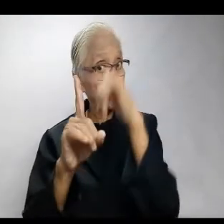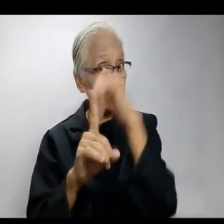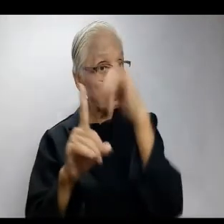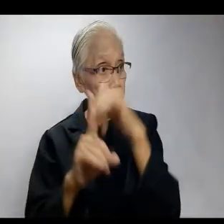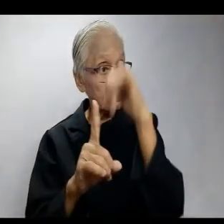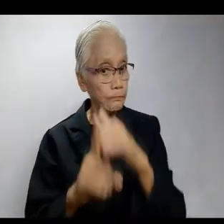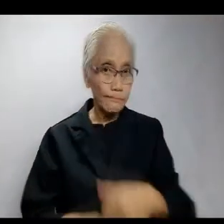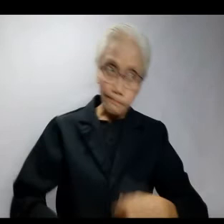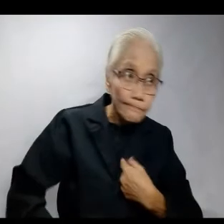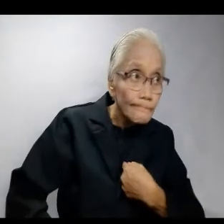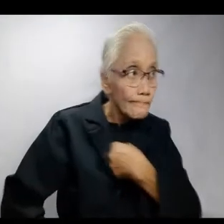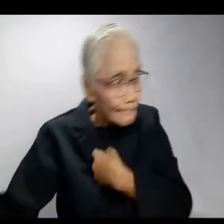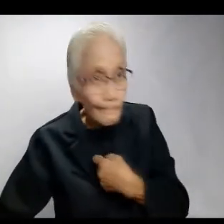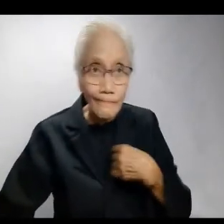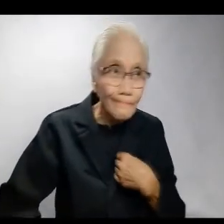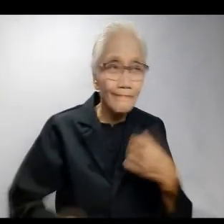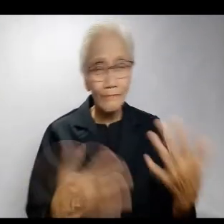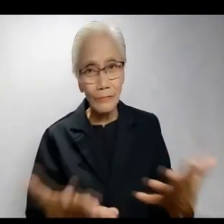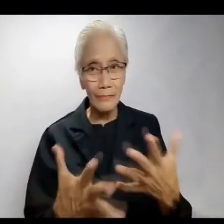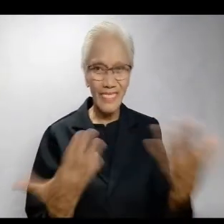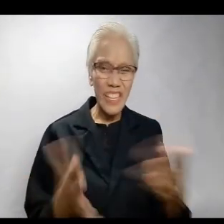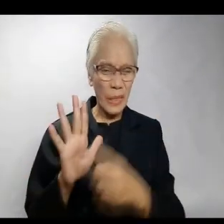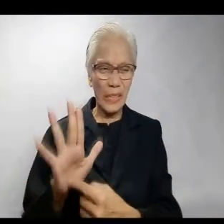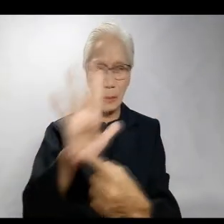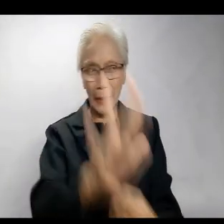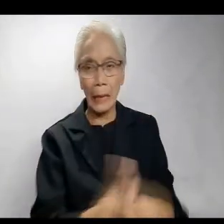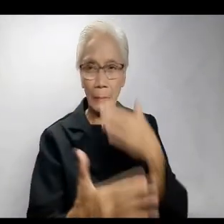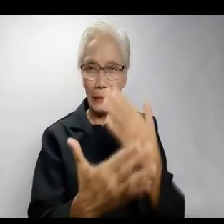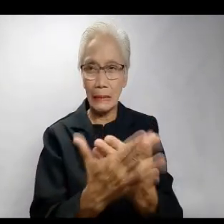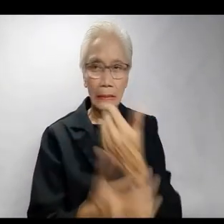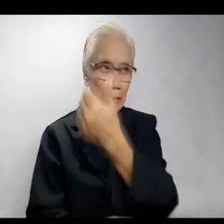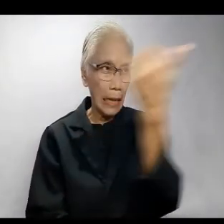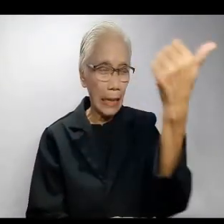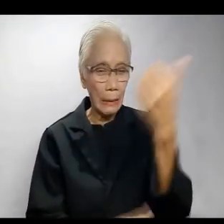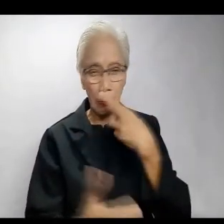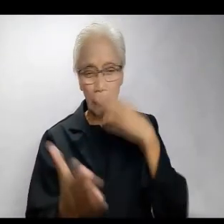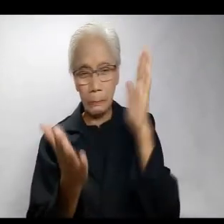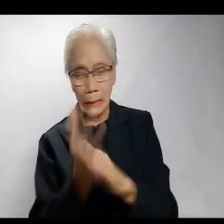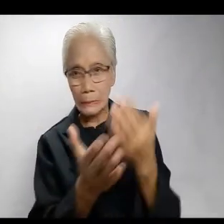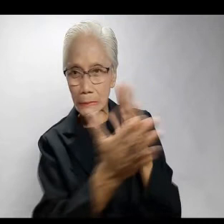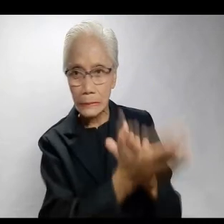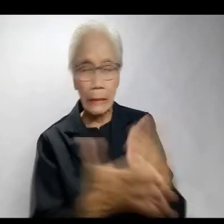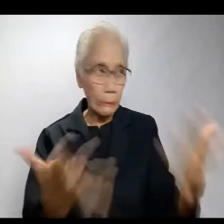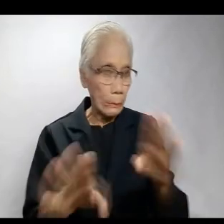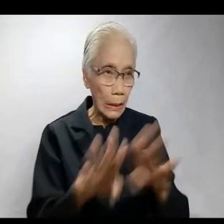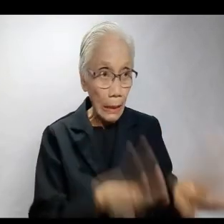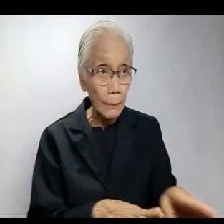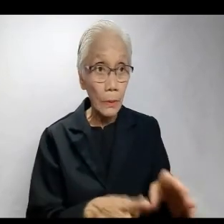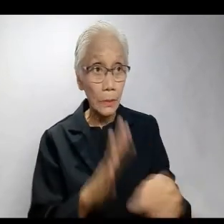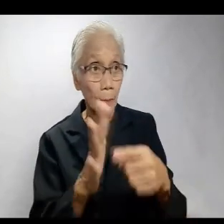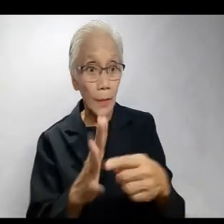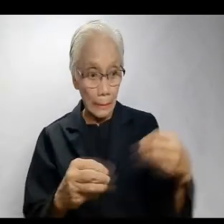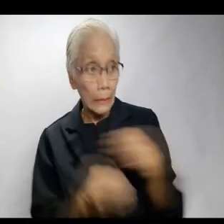by bullying, pasiga-siga, and by display of rudeness in one's behavior. At kung may baril pa